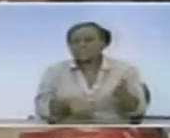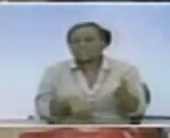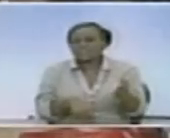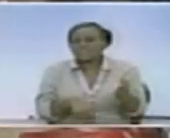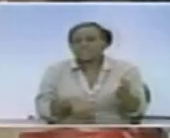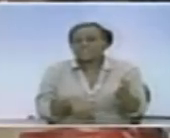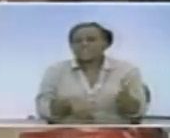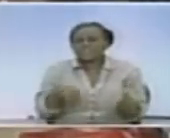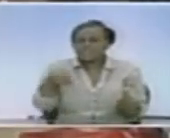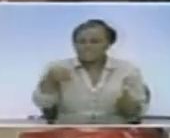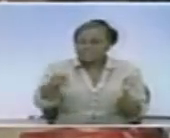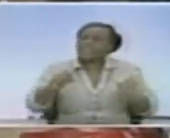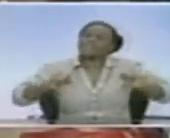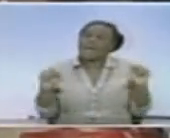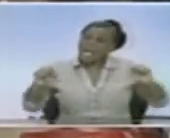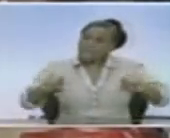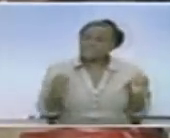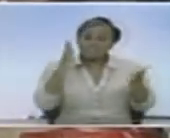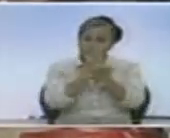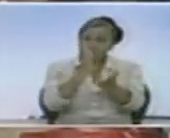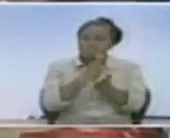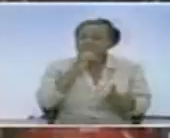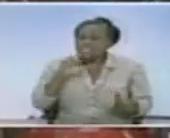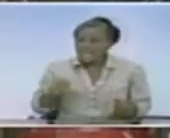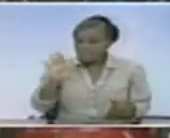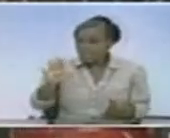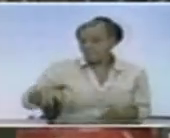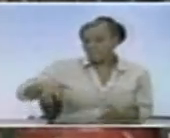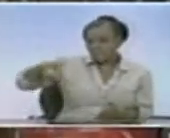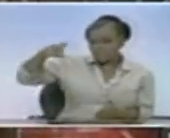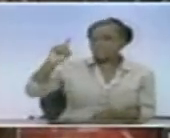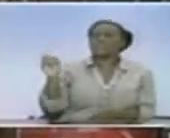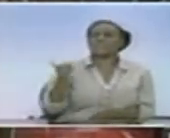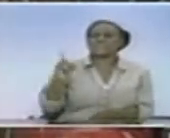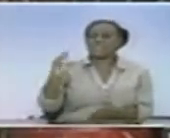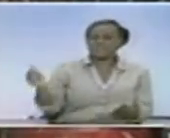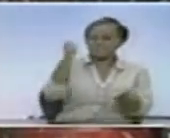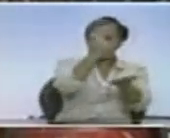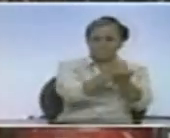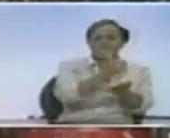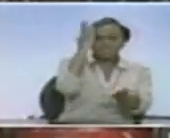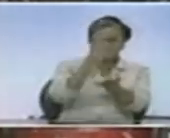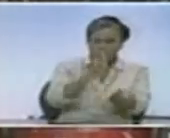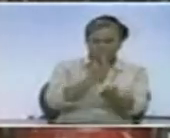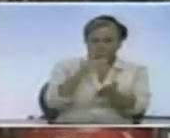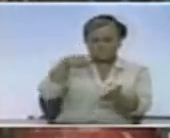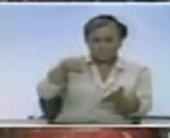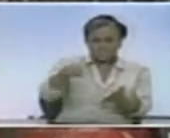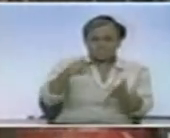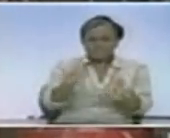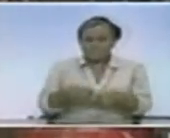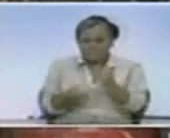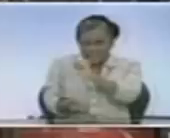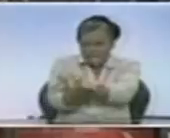I think he'll be delighted that his son is a president, and I'm sure he'll give him some